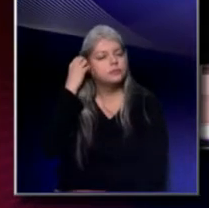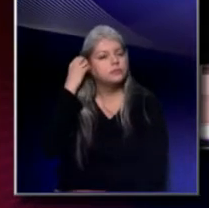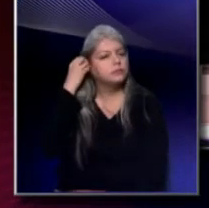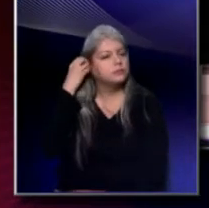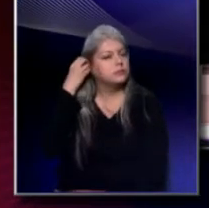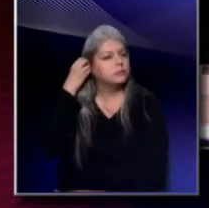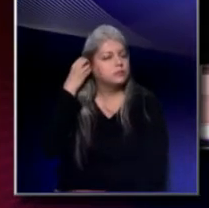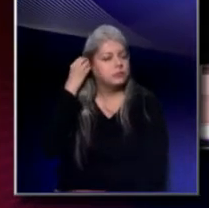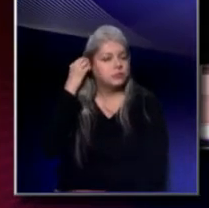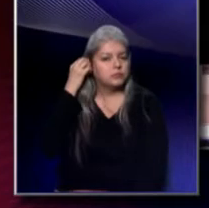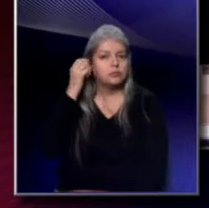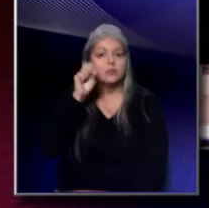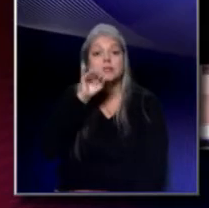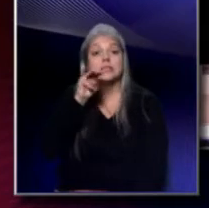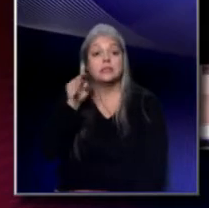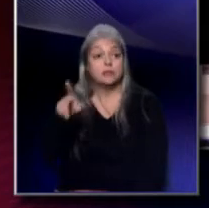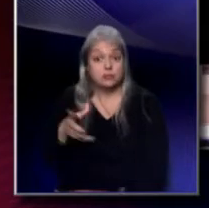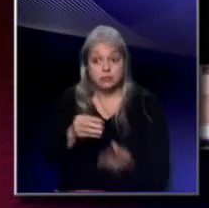Any other questions?